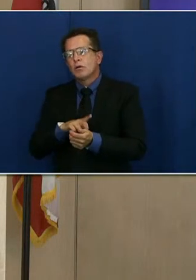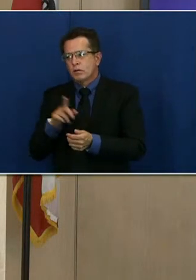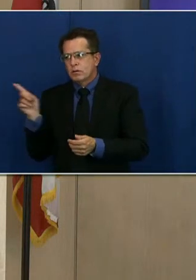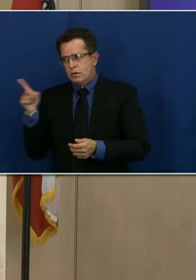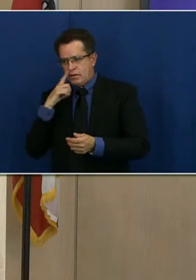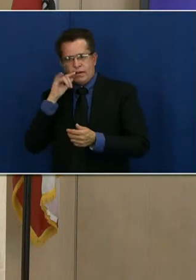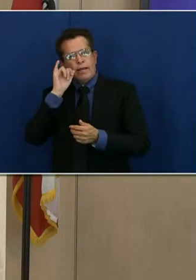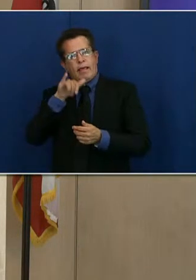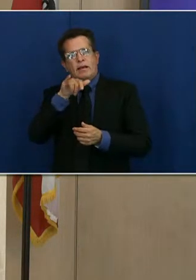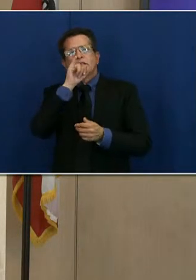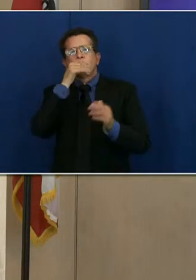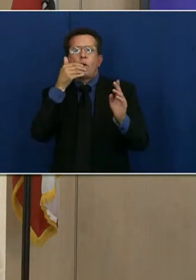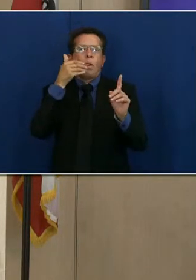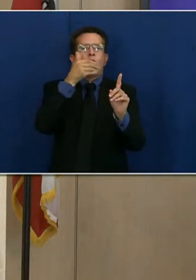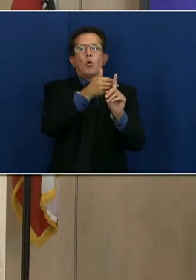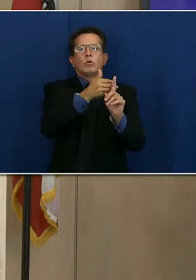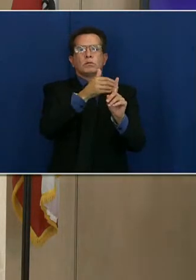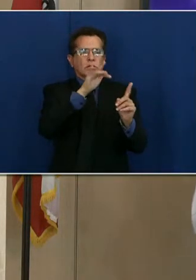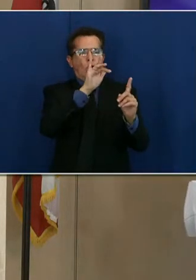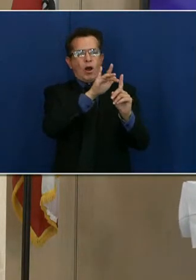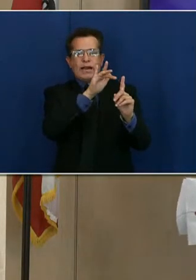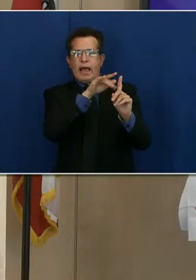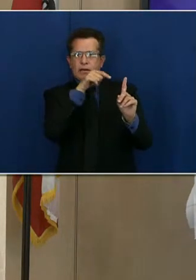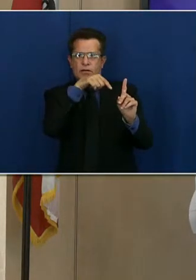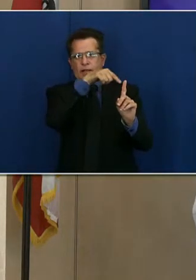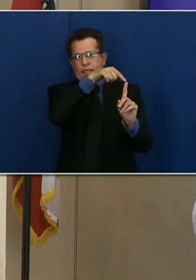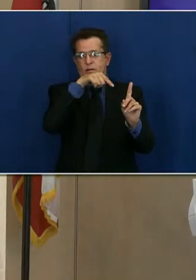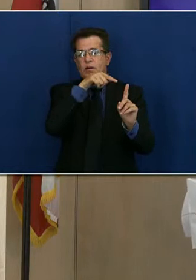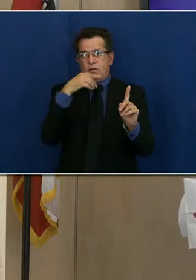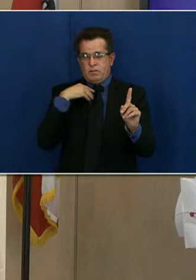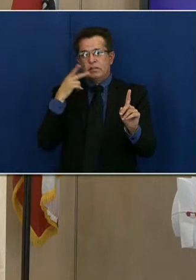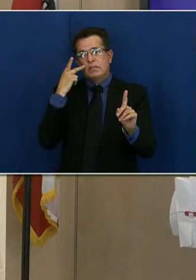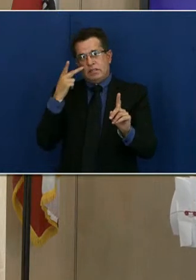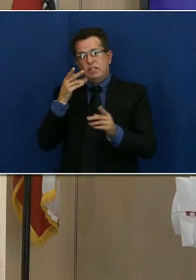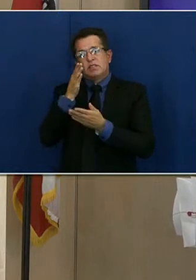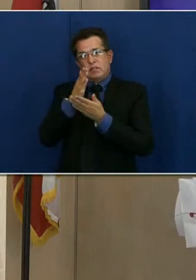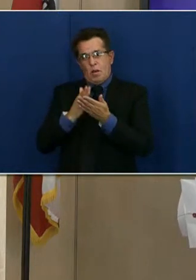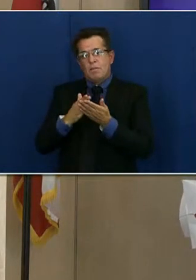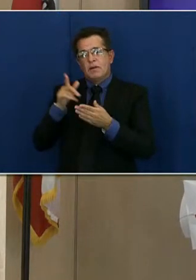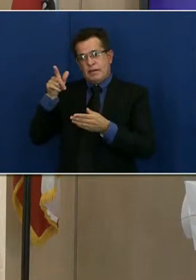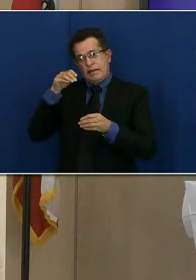case. Right now, we are aware of a few cases, particularly